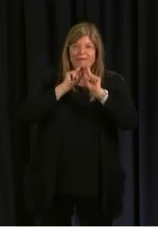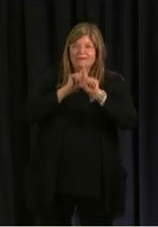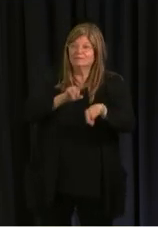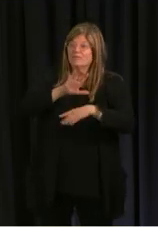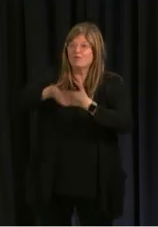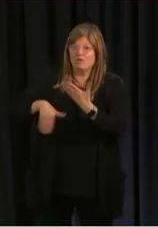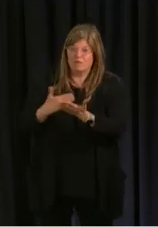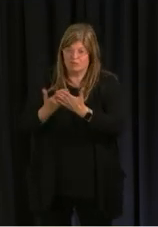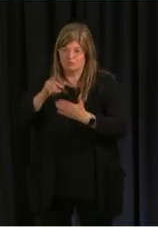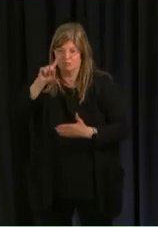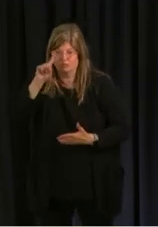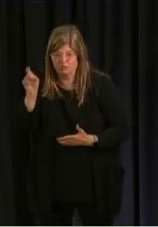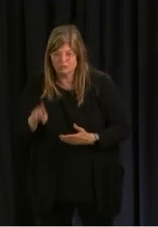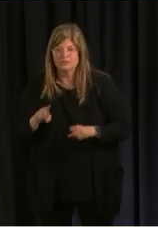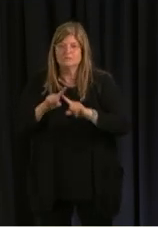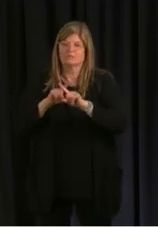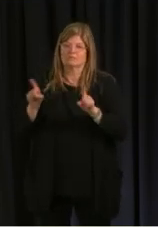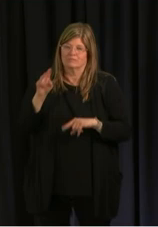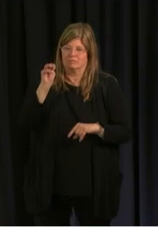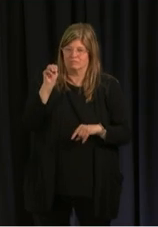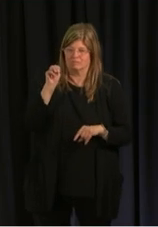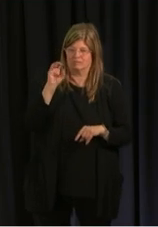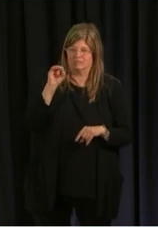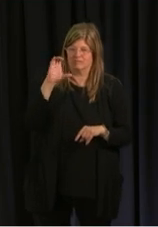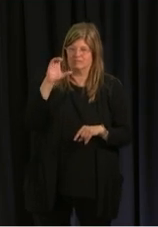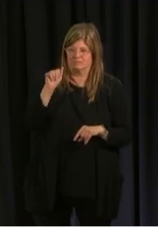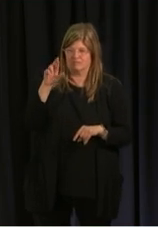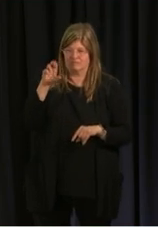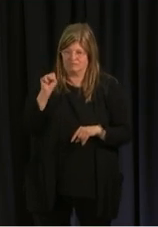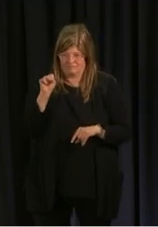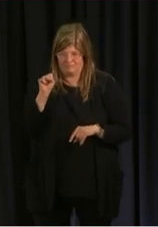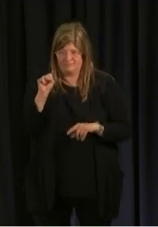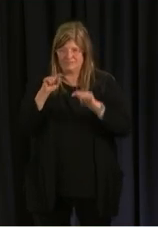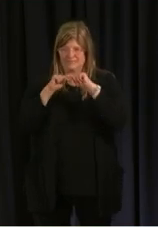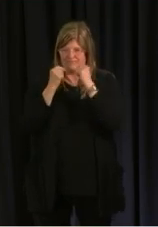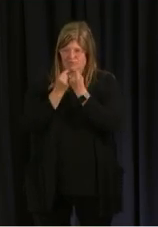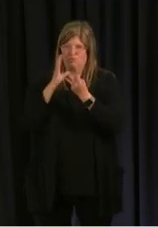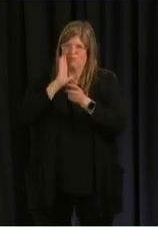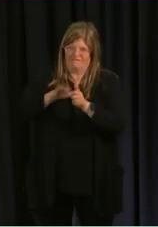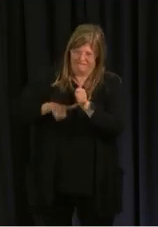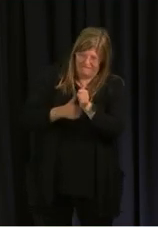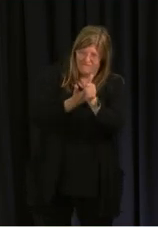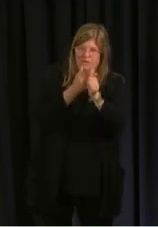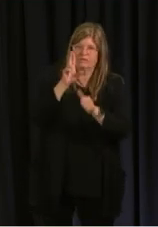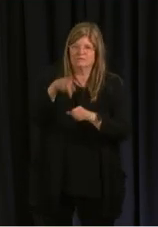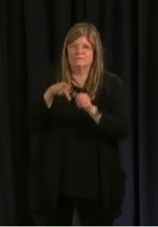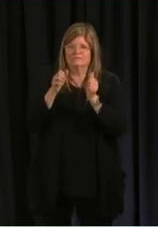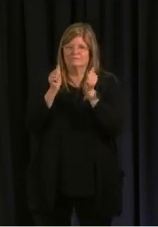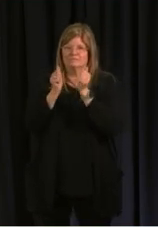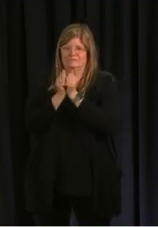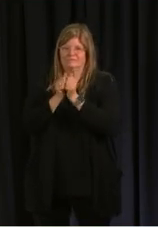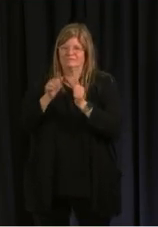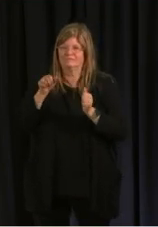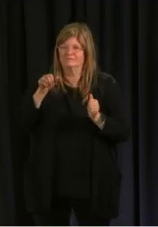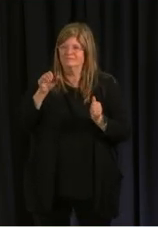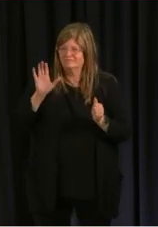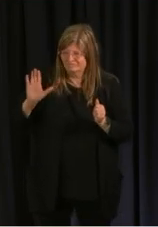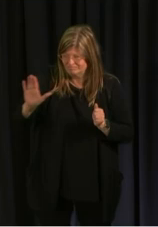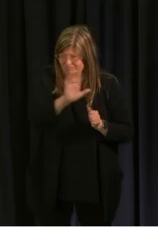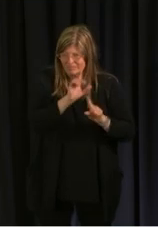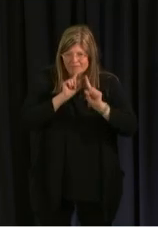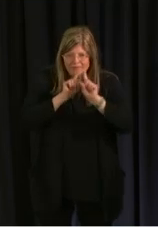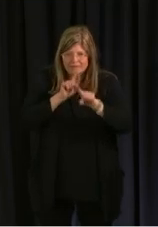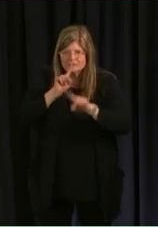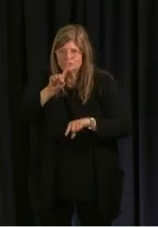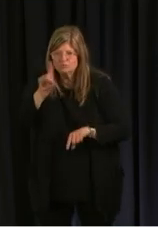team is taking a list of all the questions that were still in the queue, and we will be following up with you to get your questions answered. So again, want